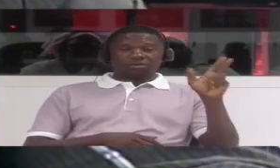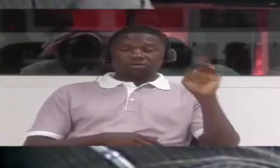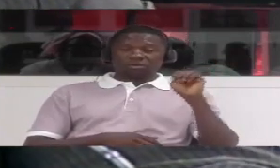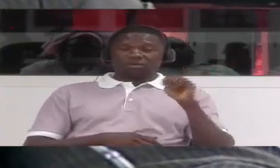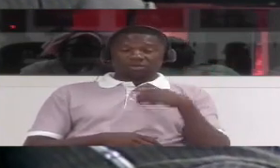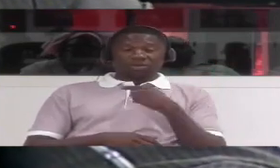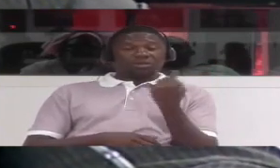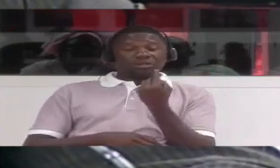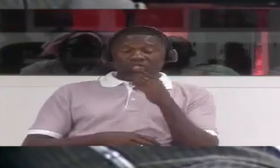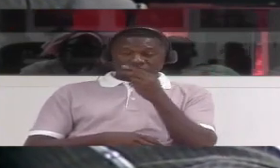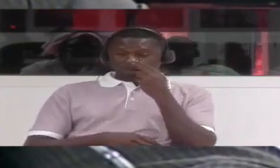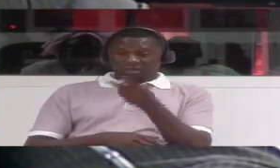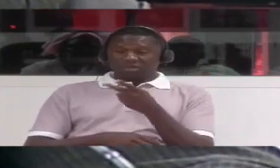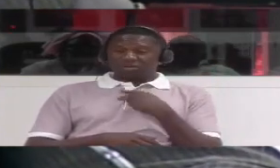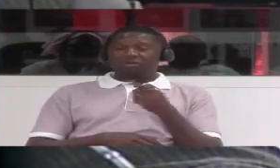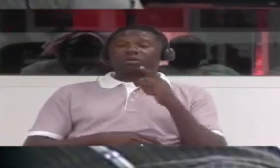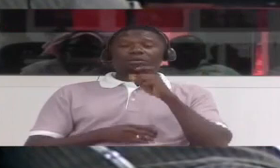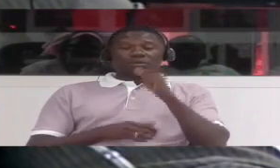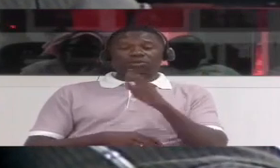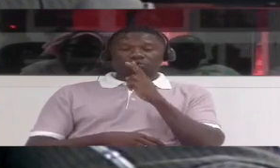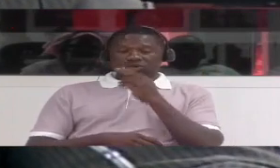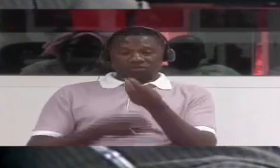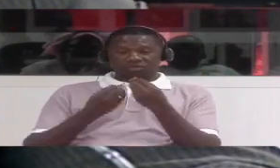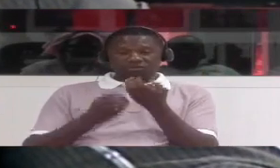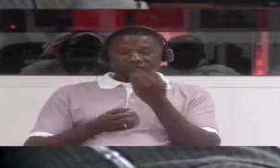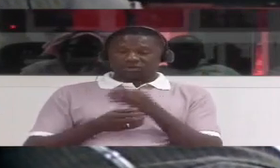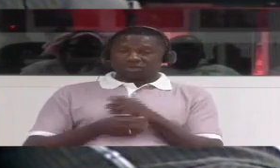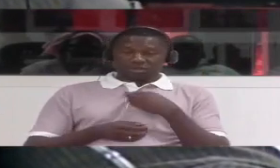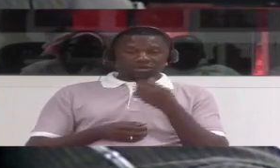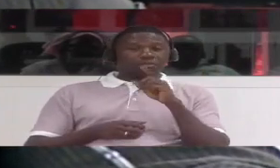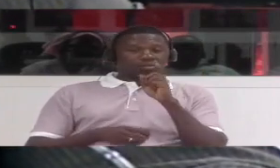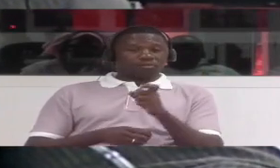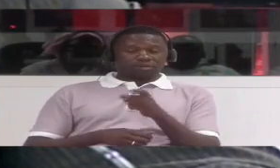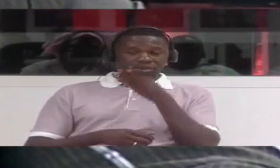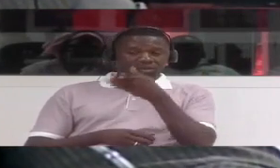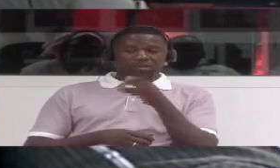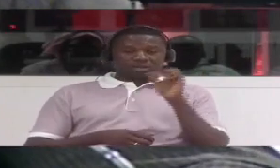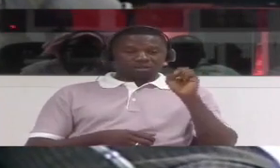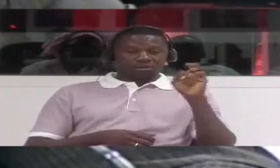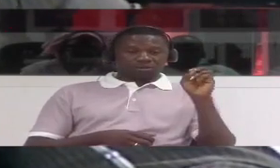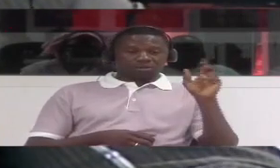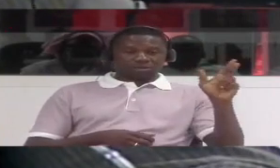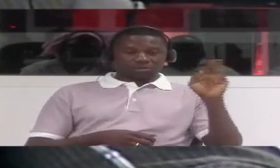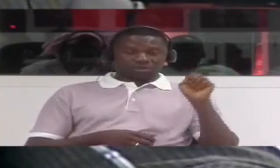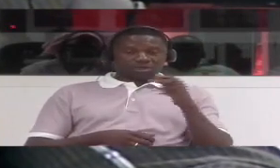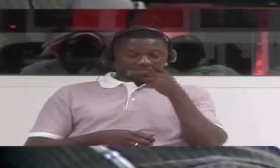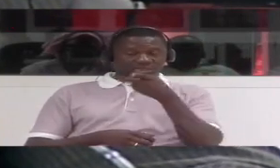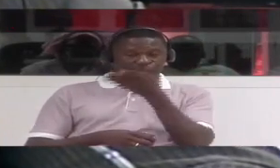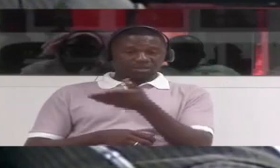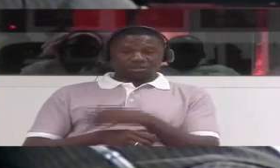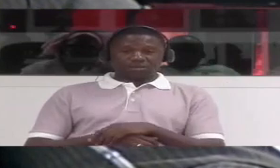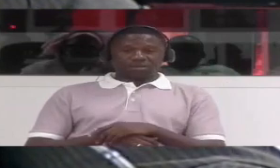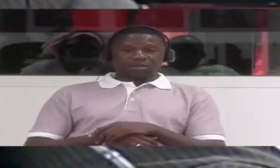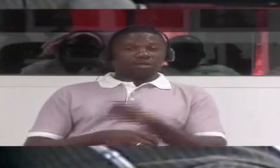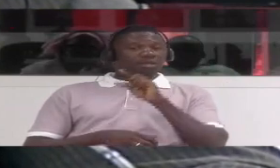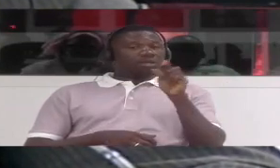us food, and he was the one always with us. That's still there. That's why he's still there. He's not Usman. Yes,